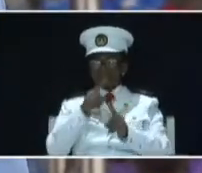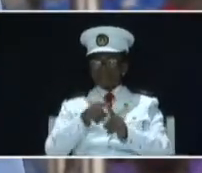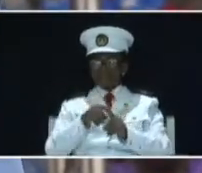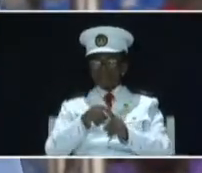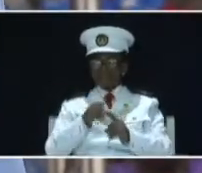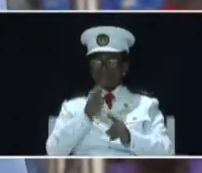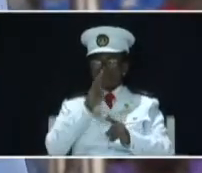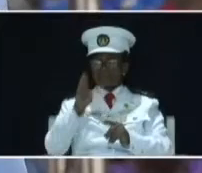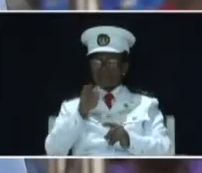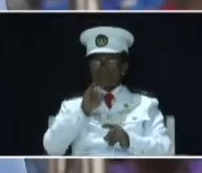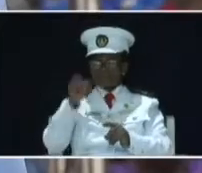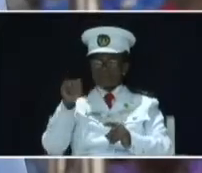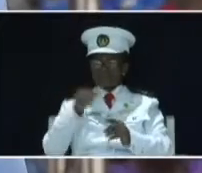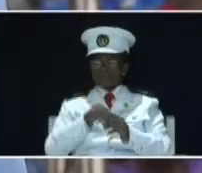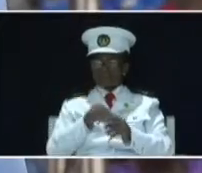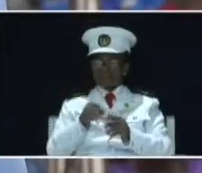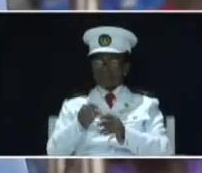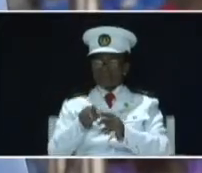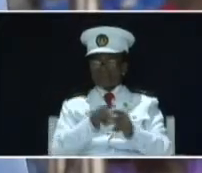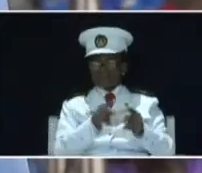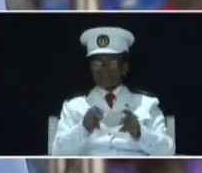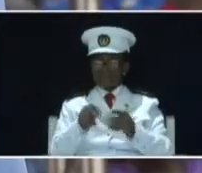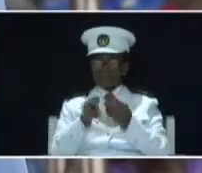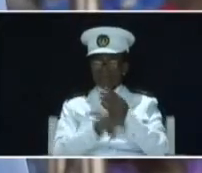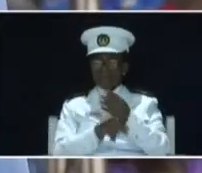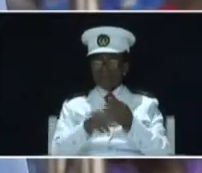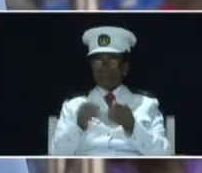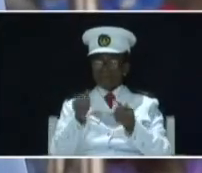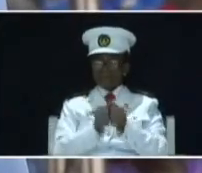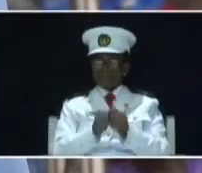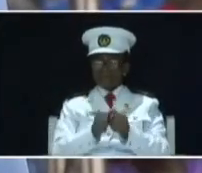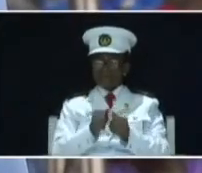being in partnership with fire.